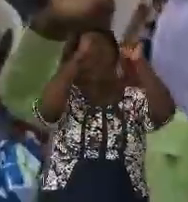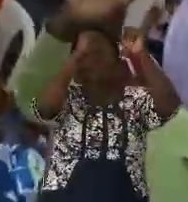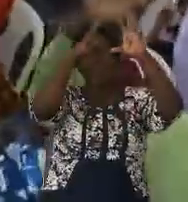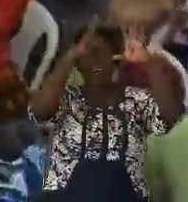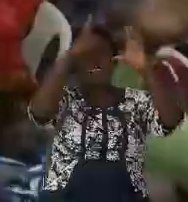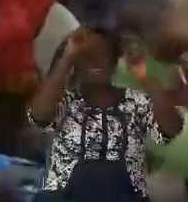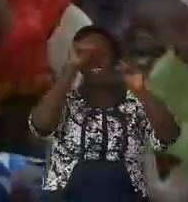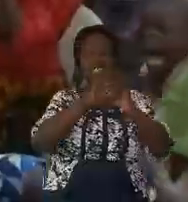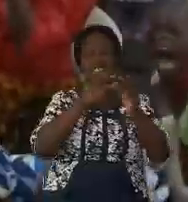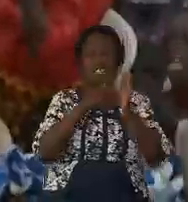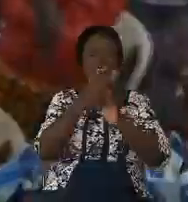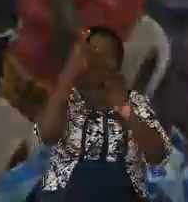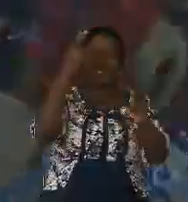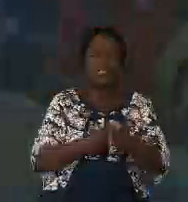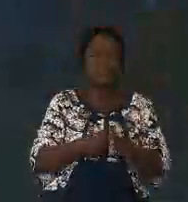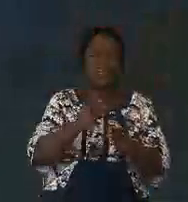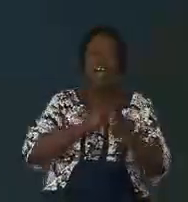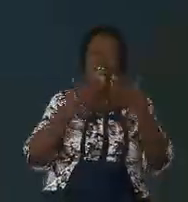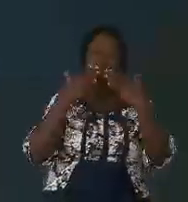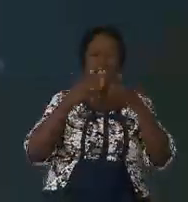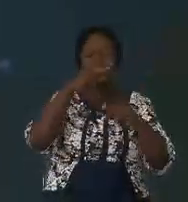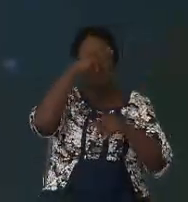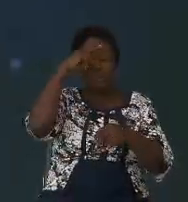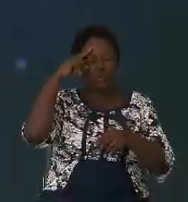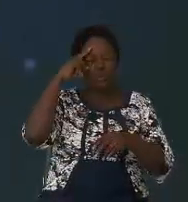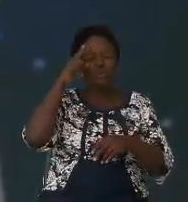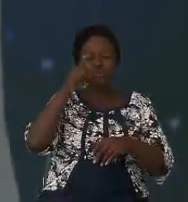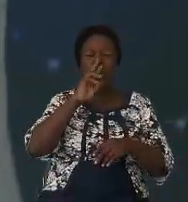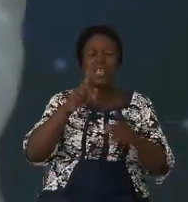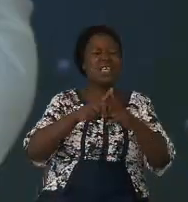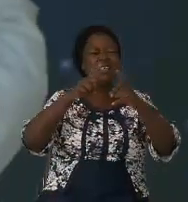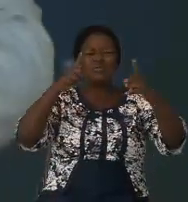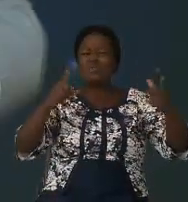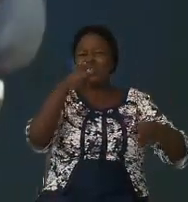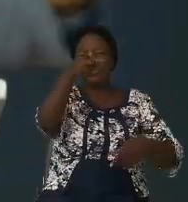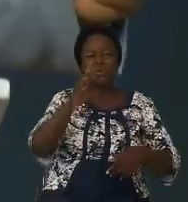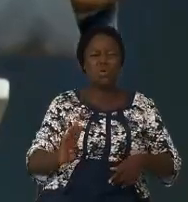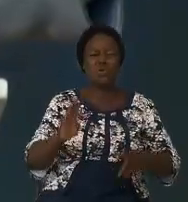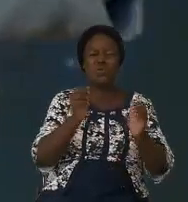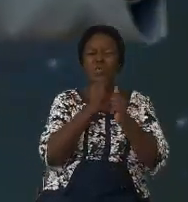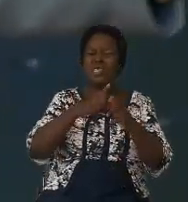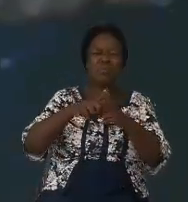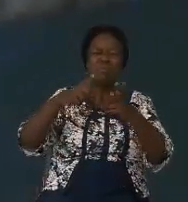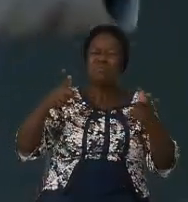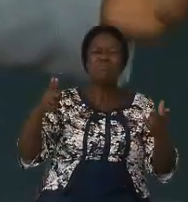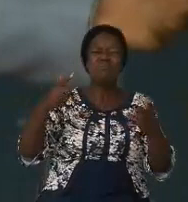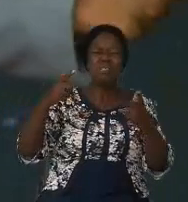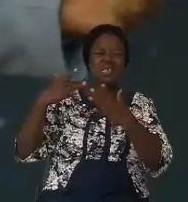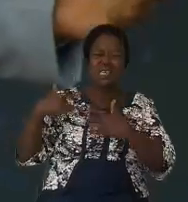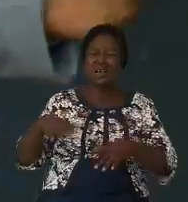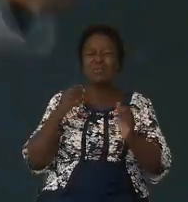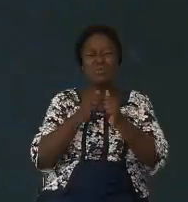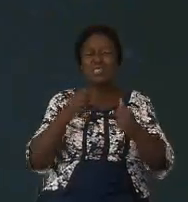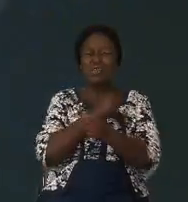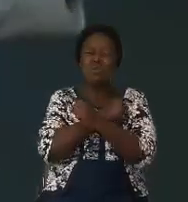abundantly. Father, in Jesus' name, I thank you because you're a great